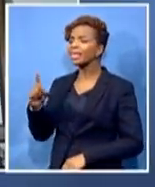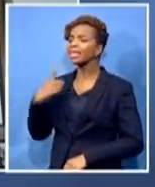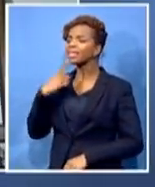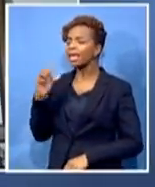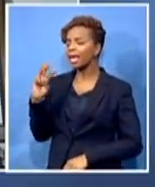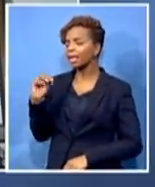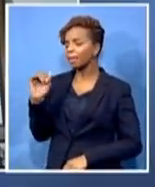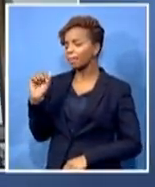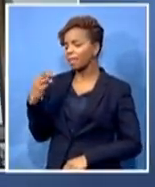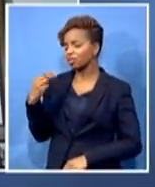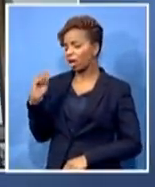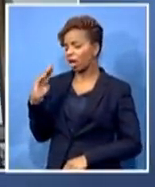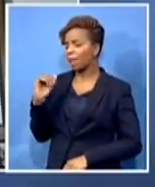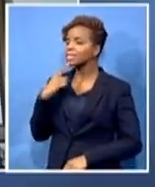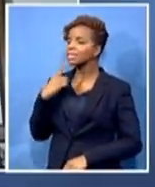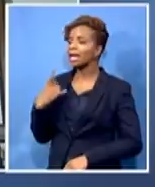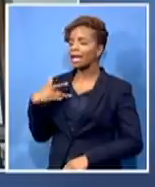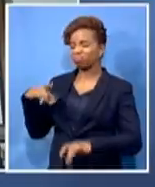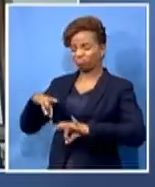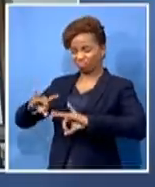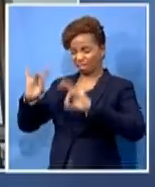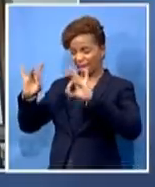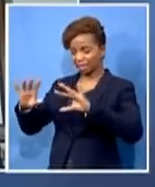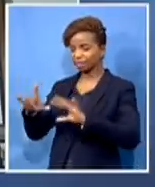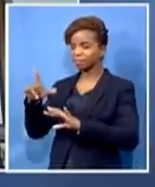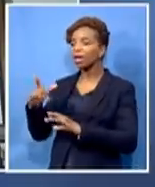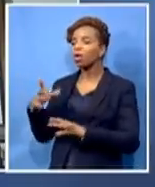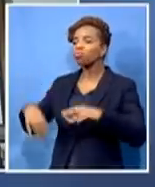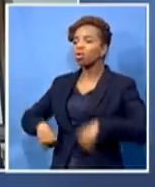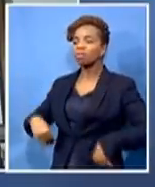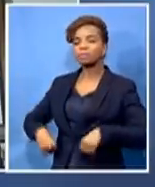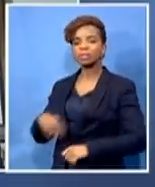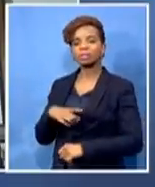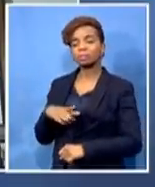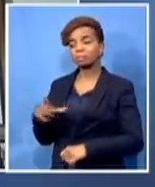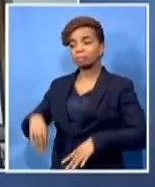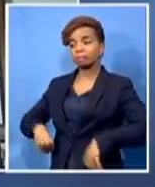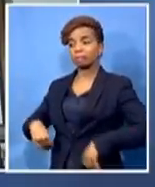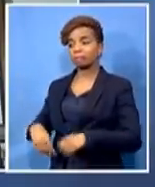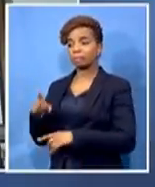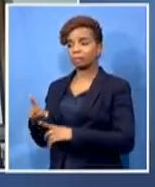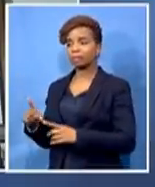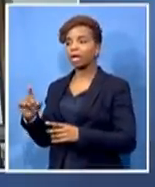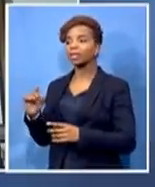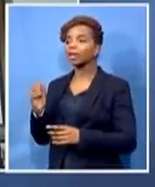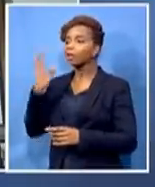and platitudes, but action." It's the conversation of our times, isn't it?